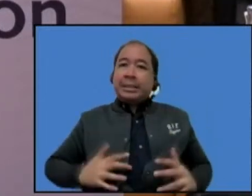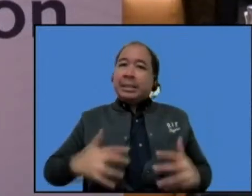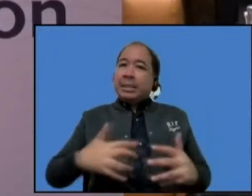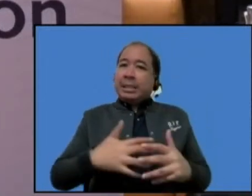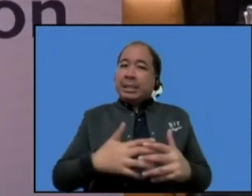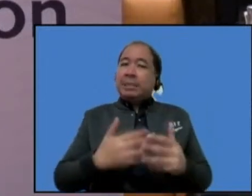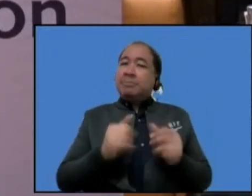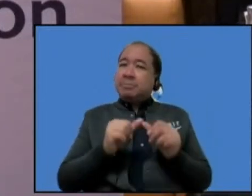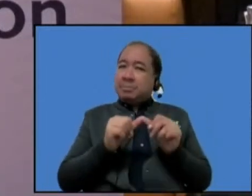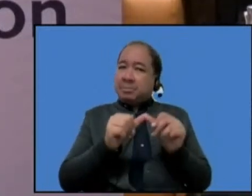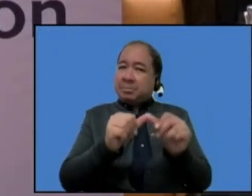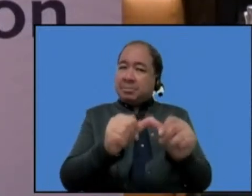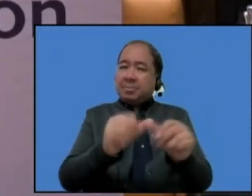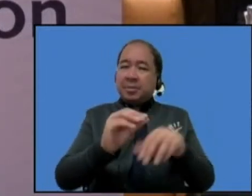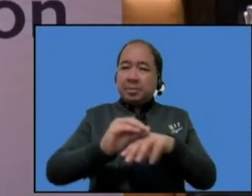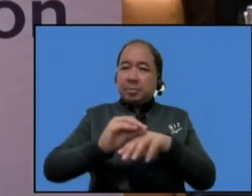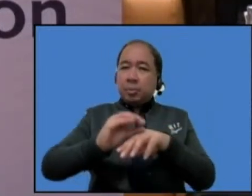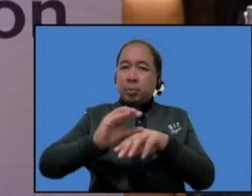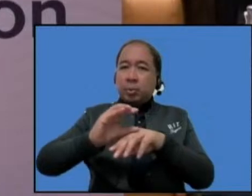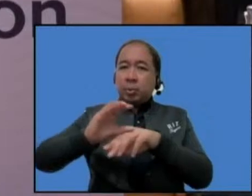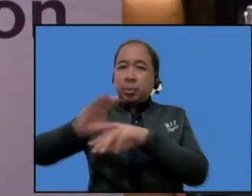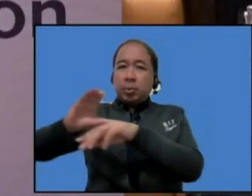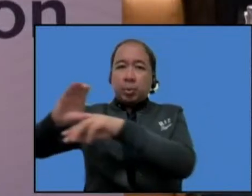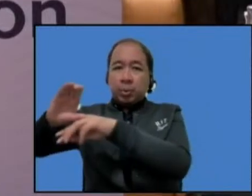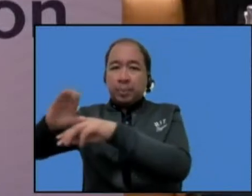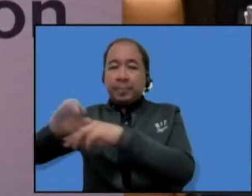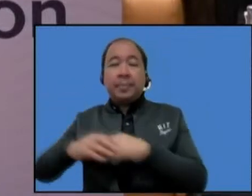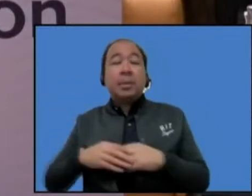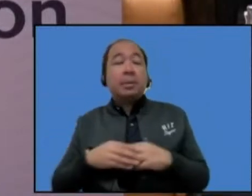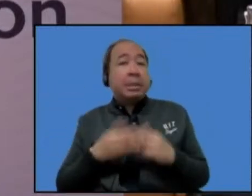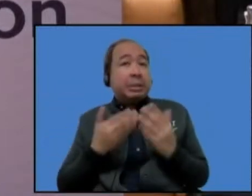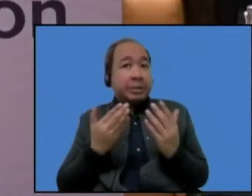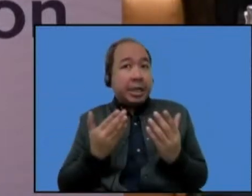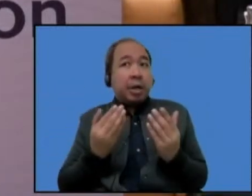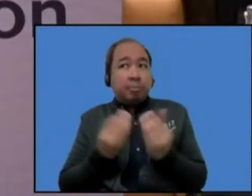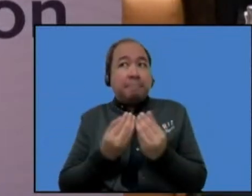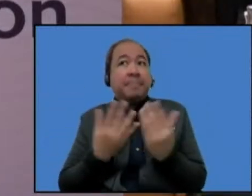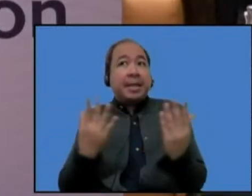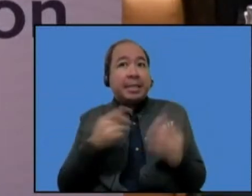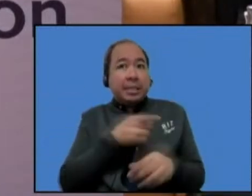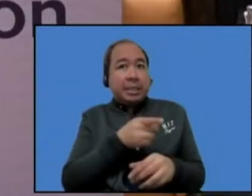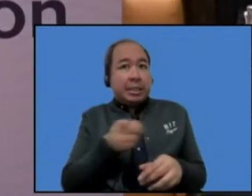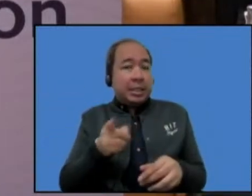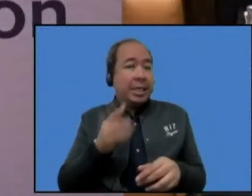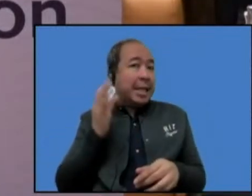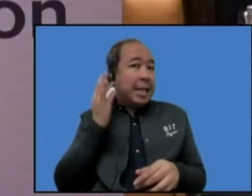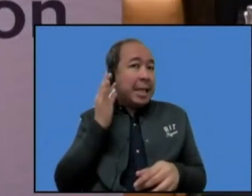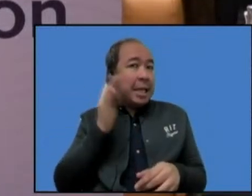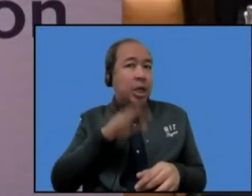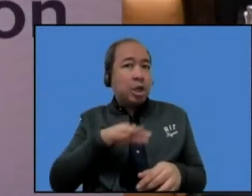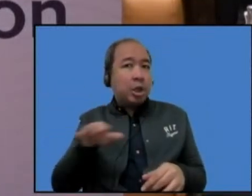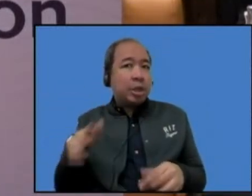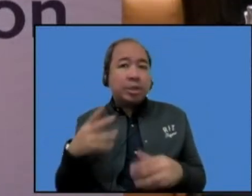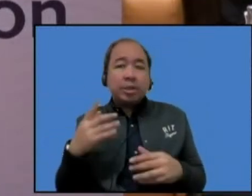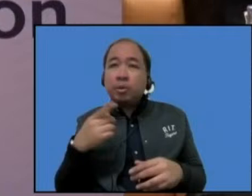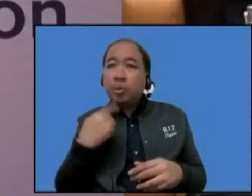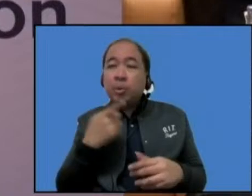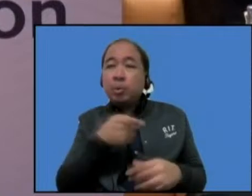trend. And there are reports that many of these girls are from OFW